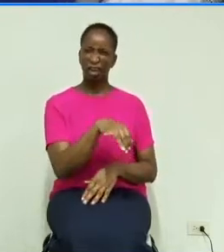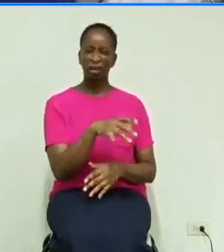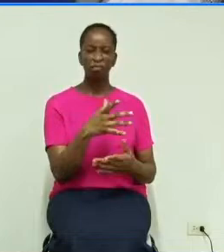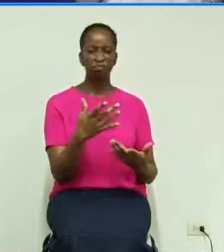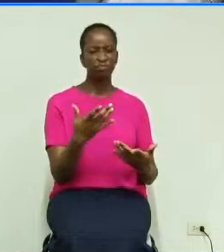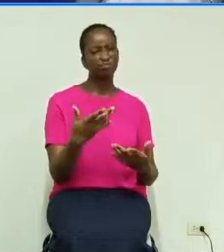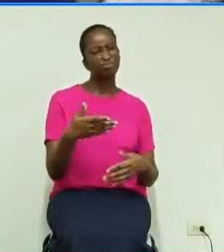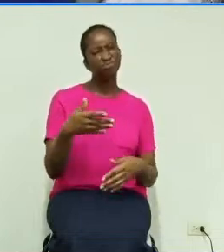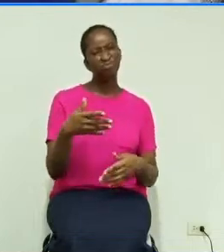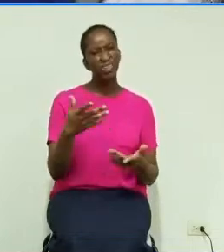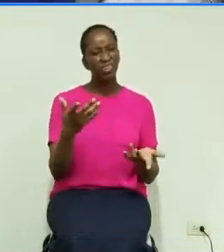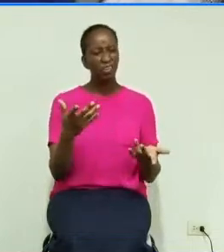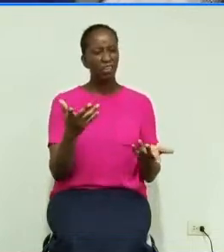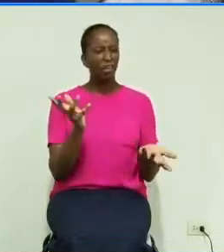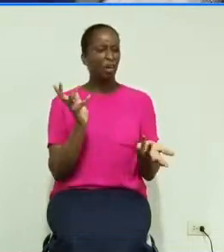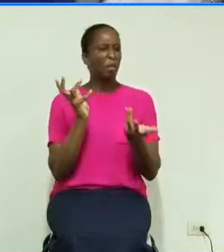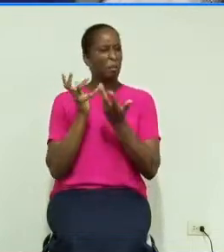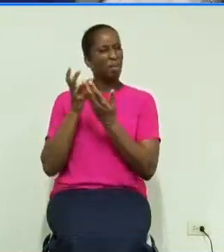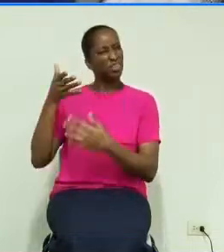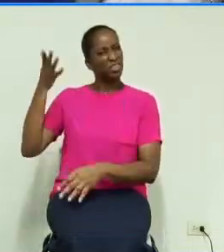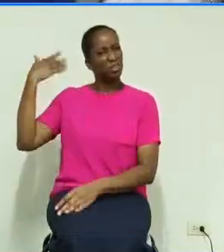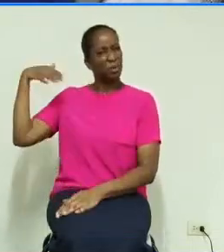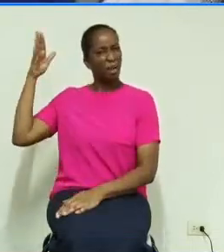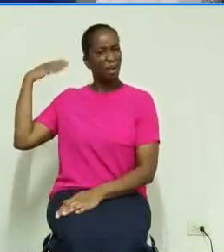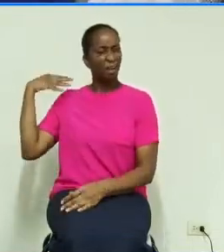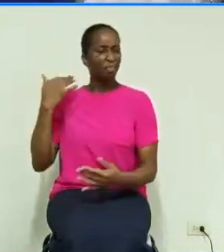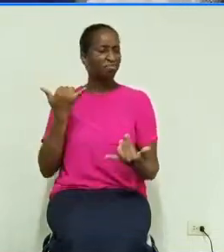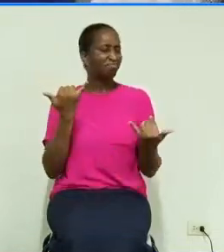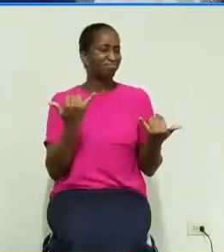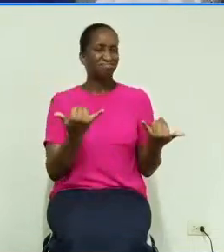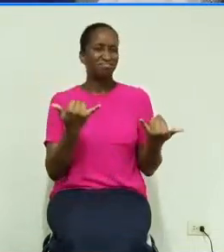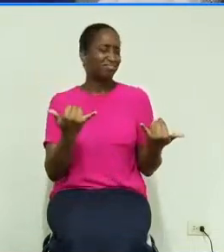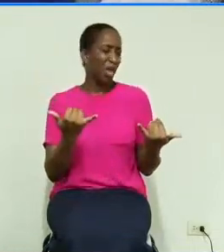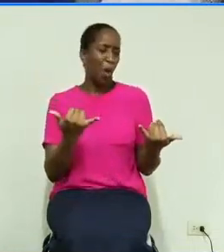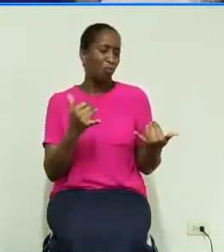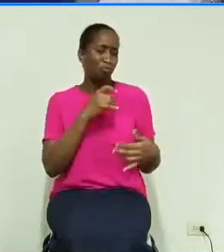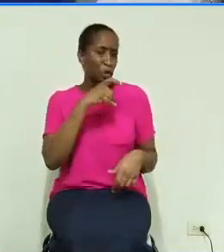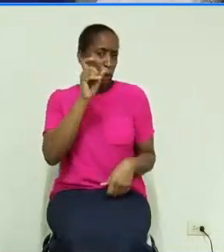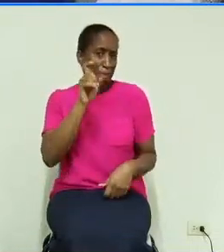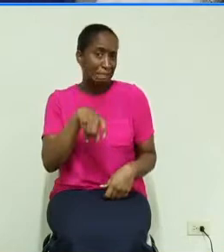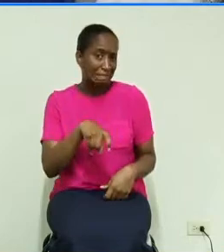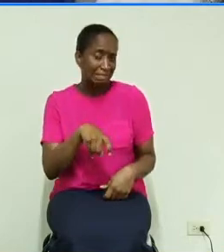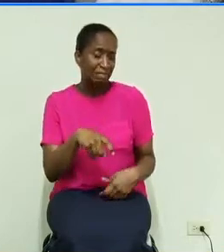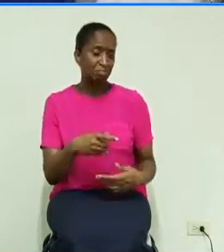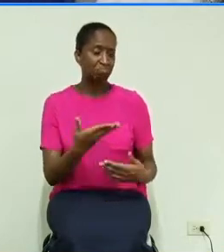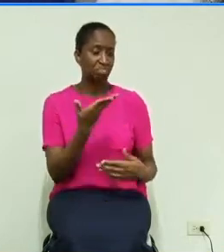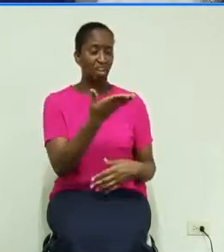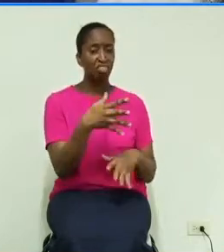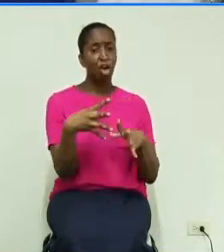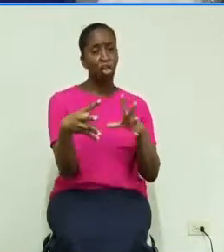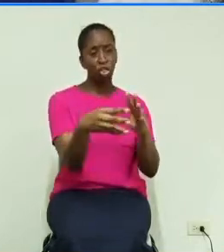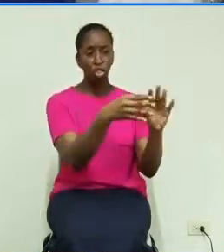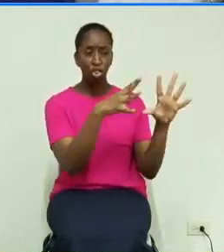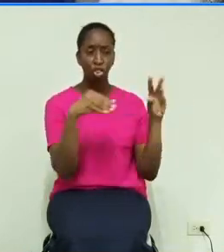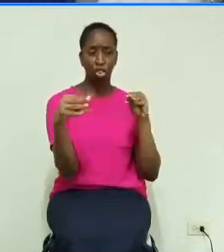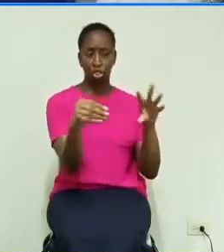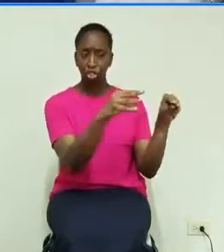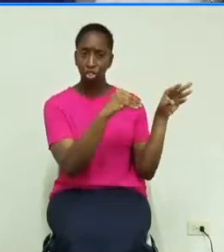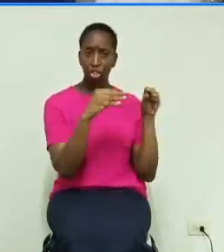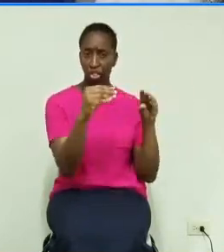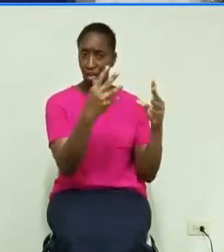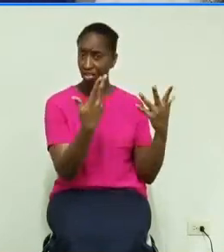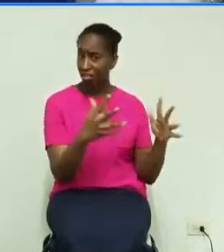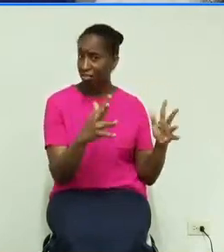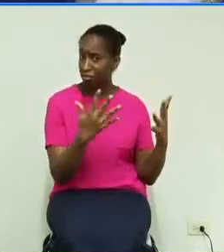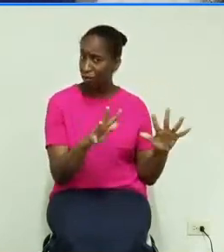be retained and maintained. I thought I would provide quite briefly